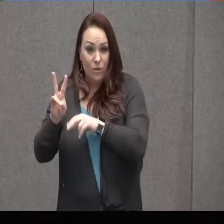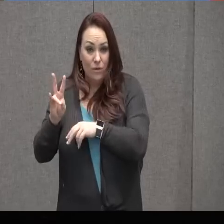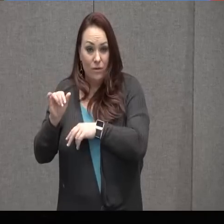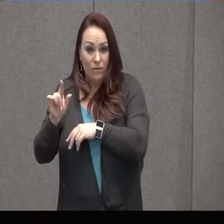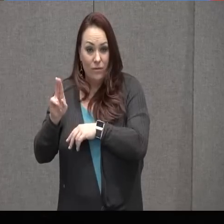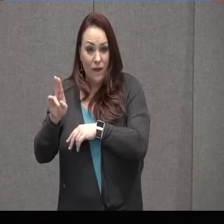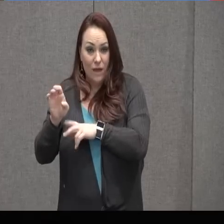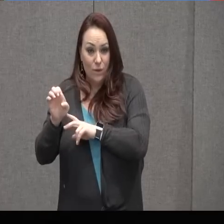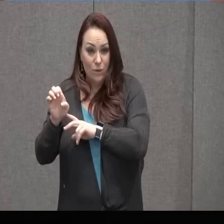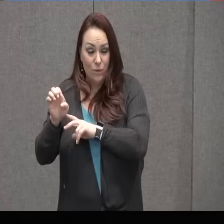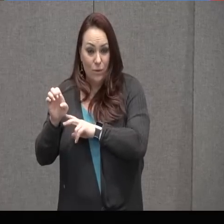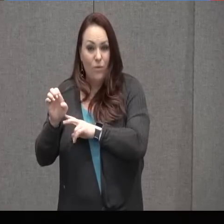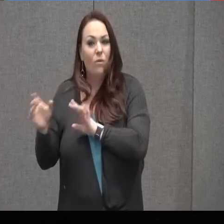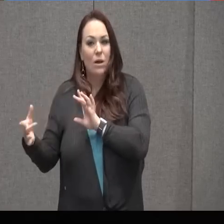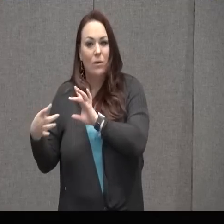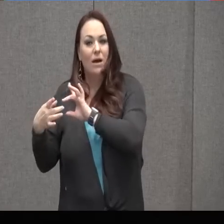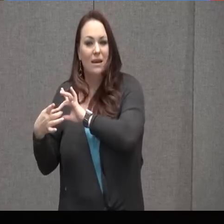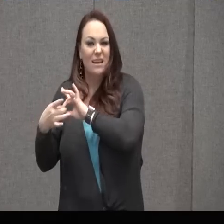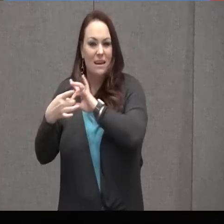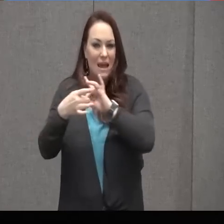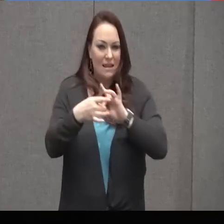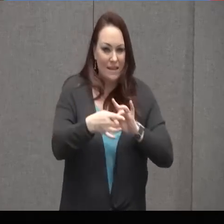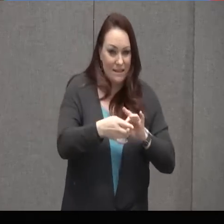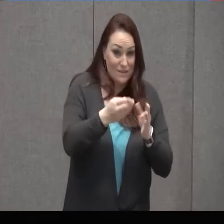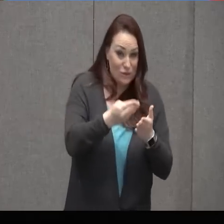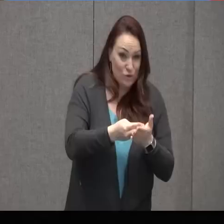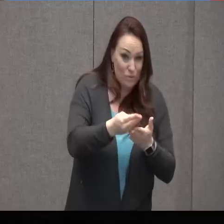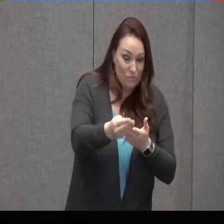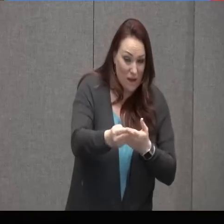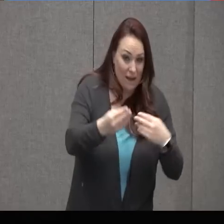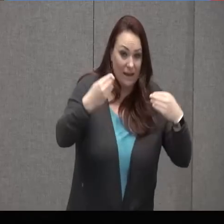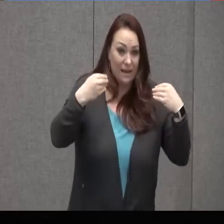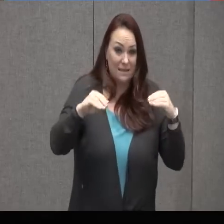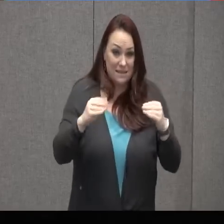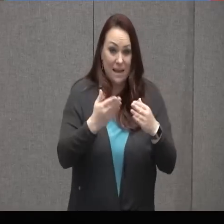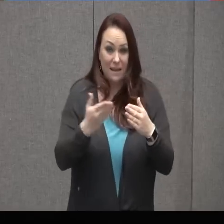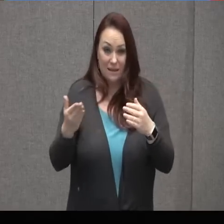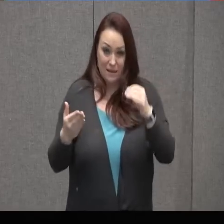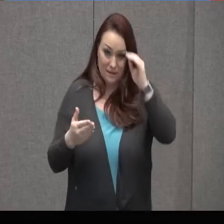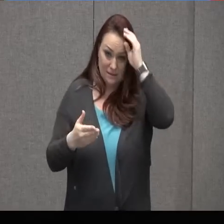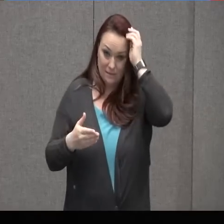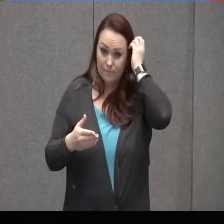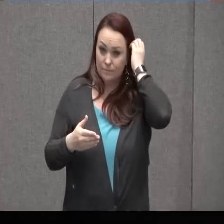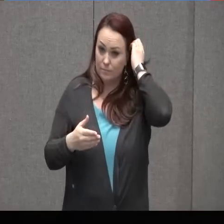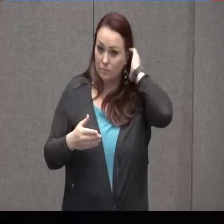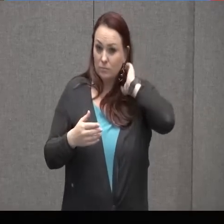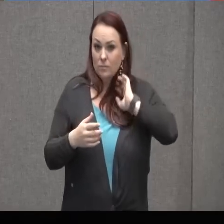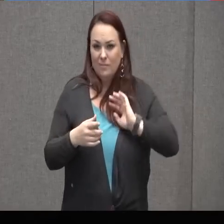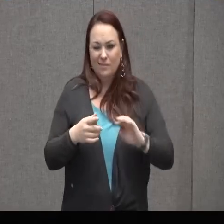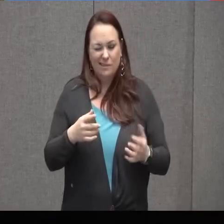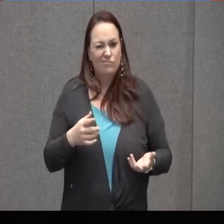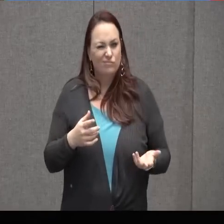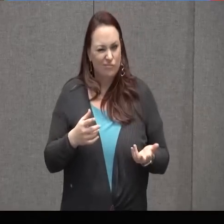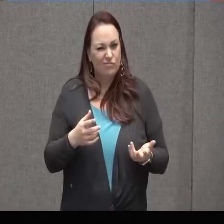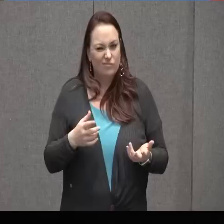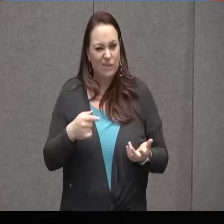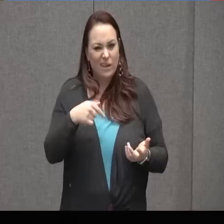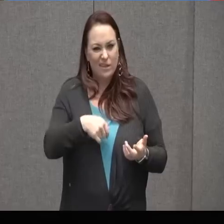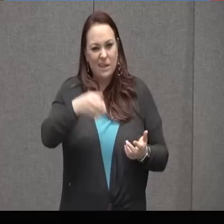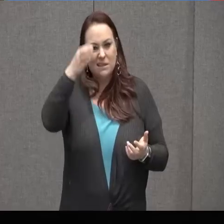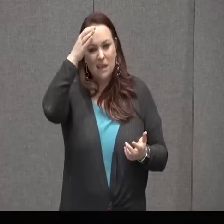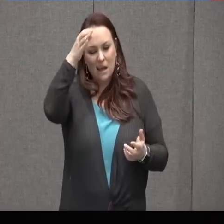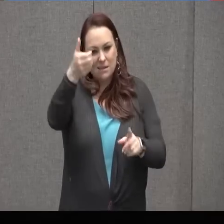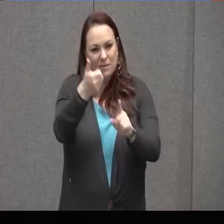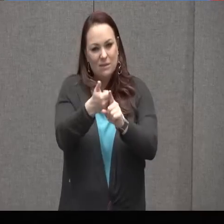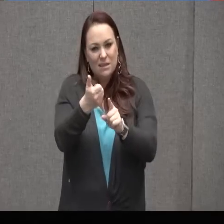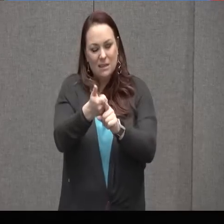We're going to connect this back to buying and selling goods. Now, this is kind of a hard concept, but